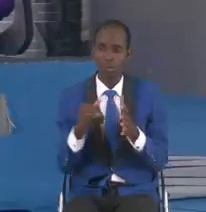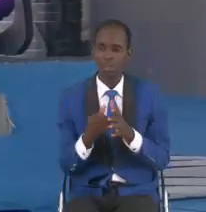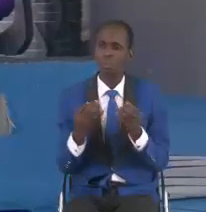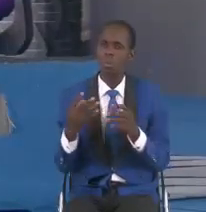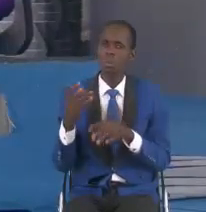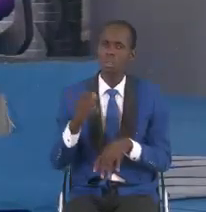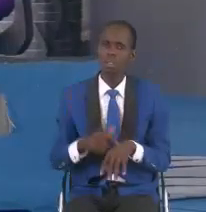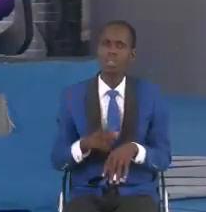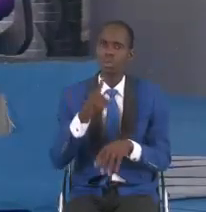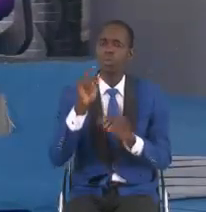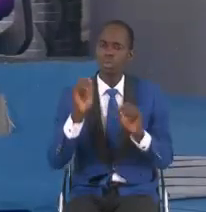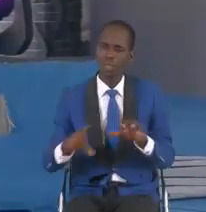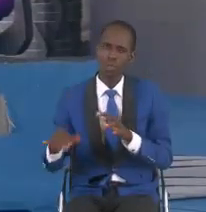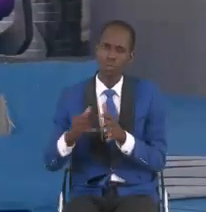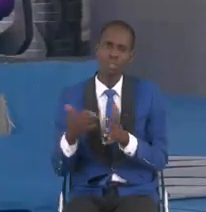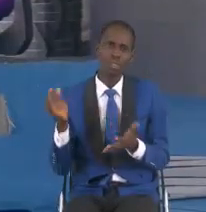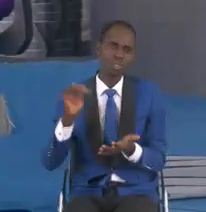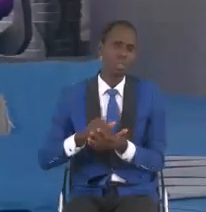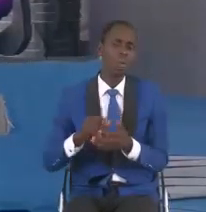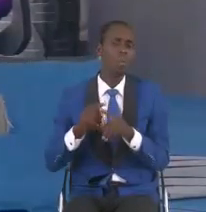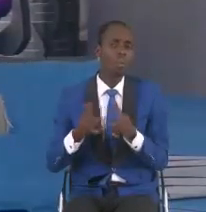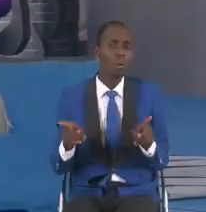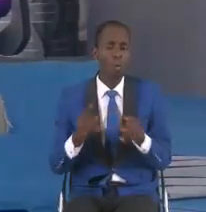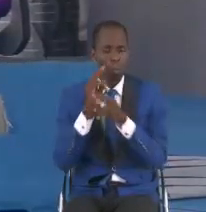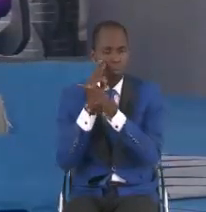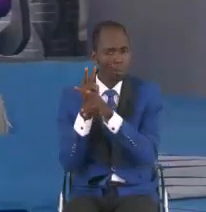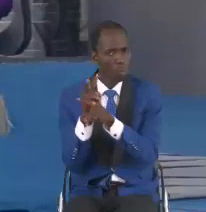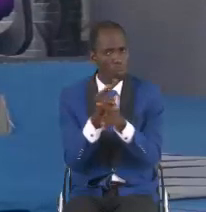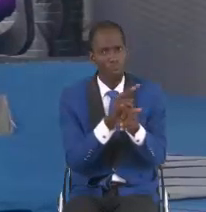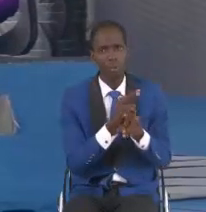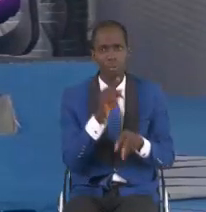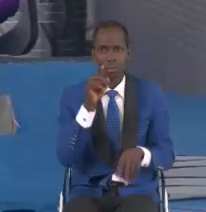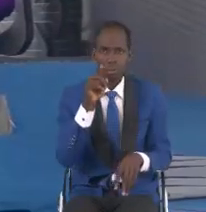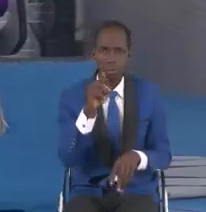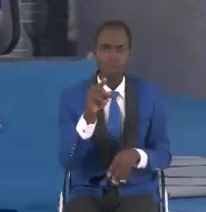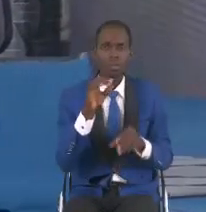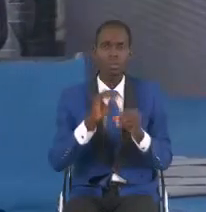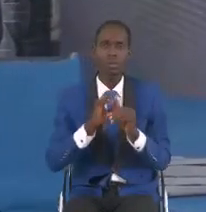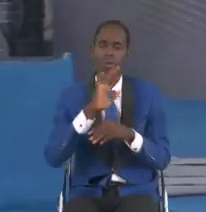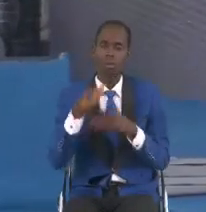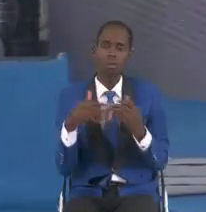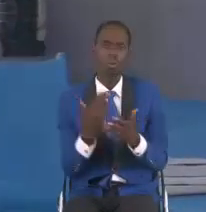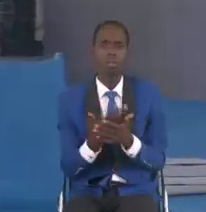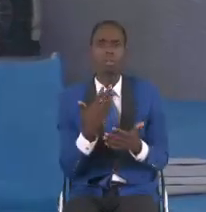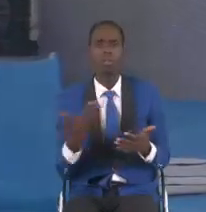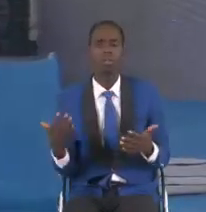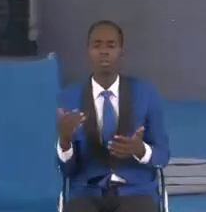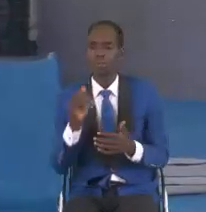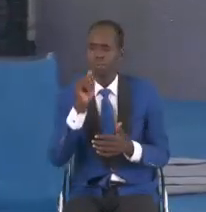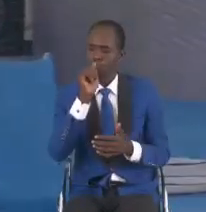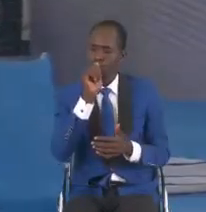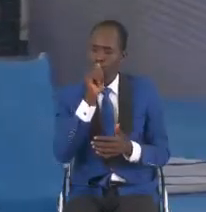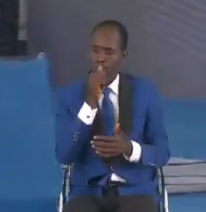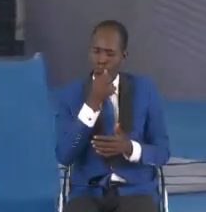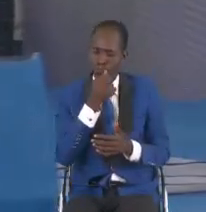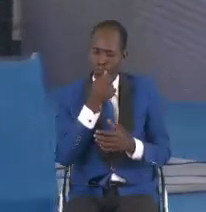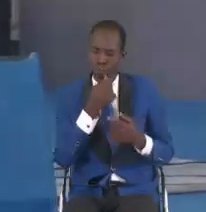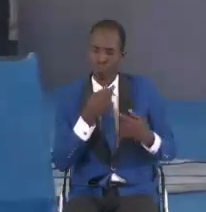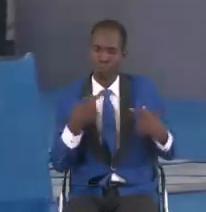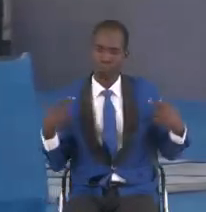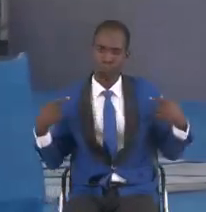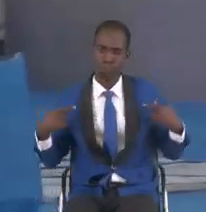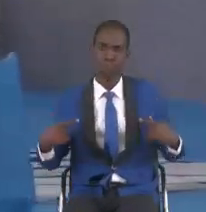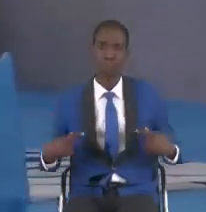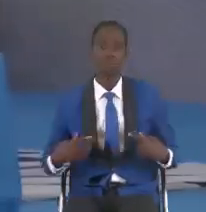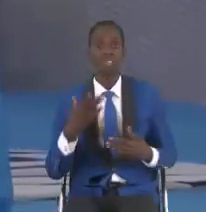do it again. But watch. Watch thou in all things. Endure afflictions. There are afflictions